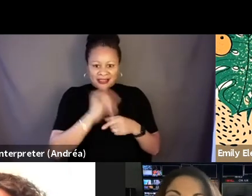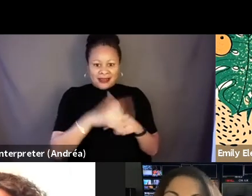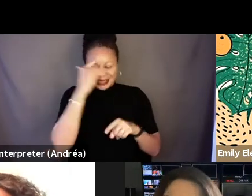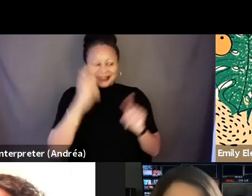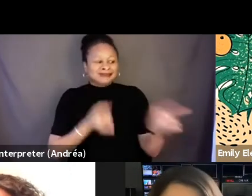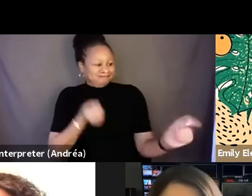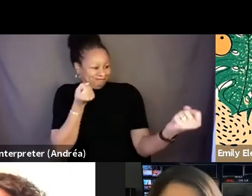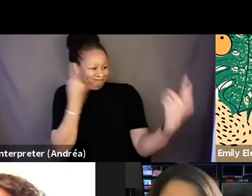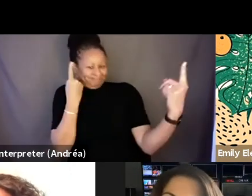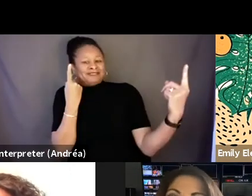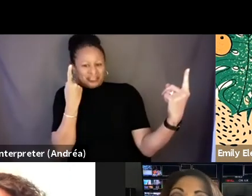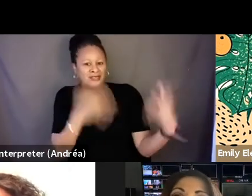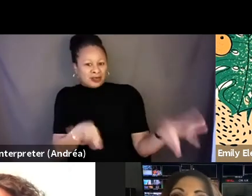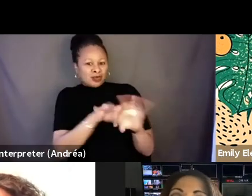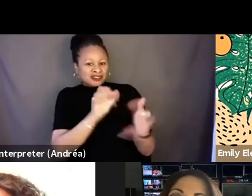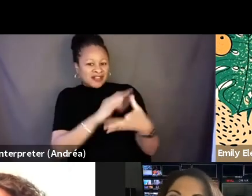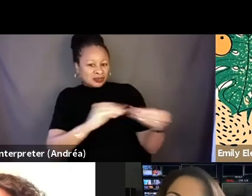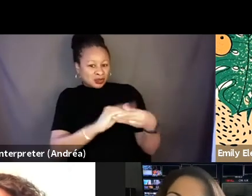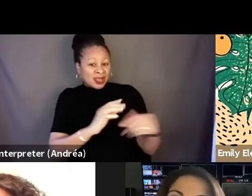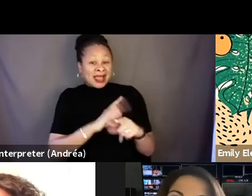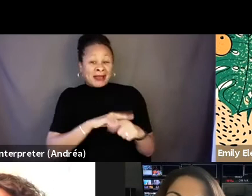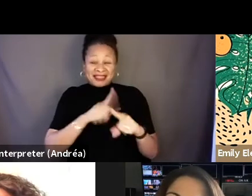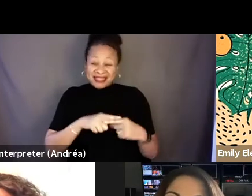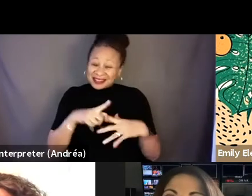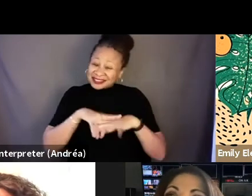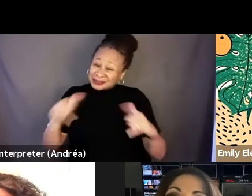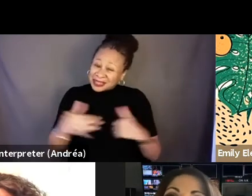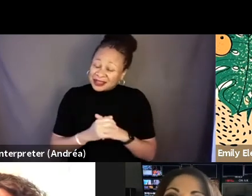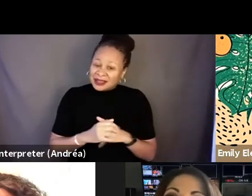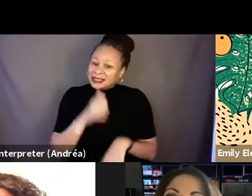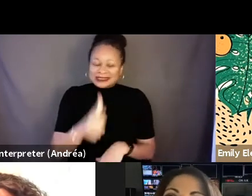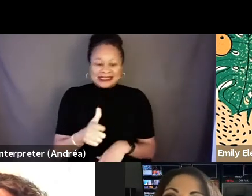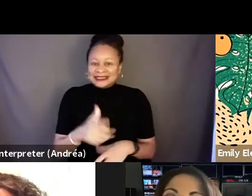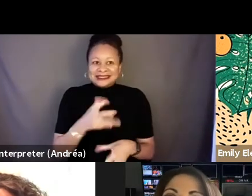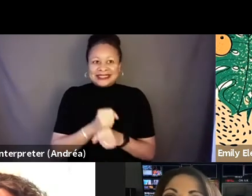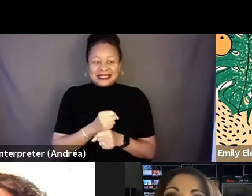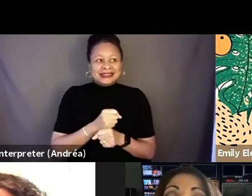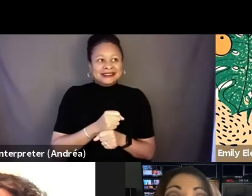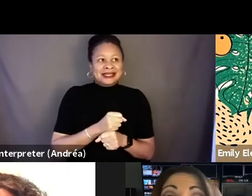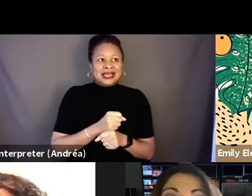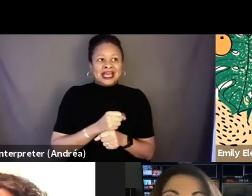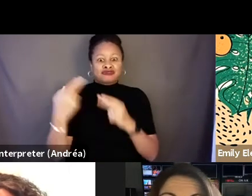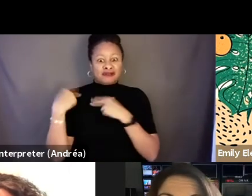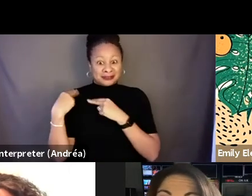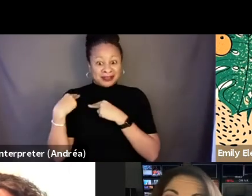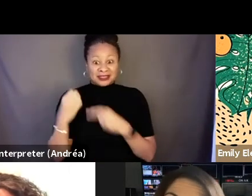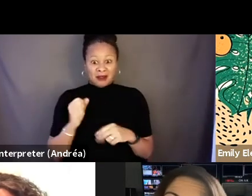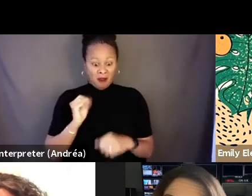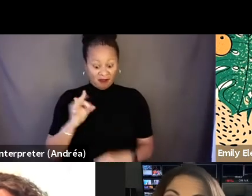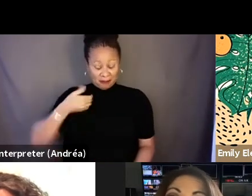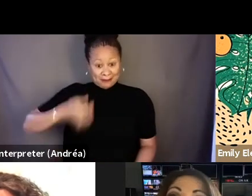understand the relevance. But then at the same time, that doesn't take the responsibility off of me